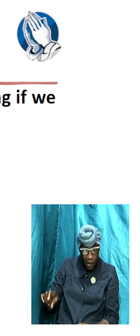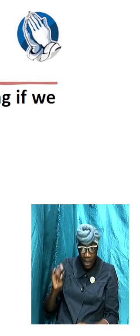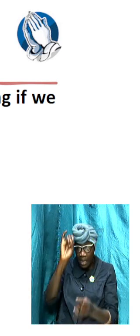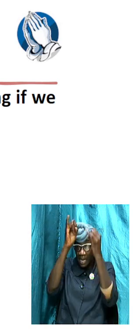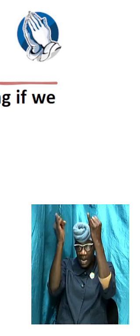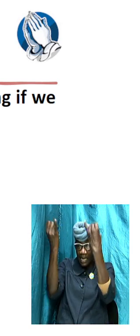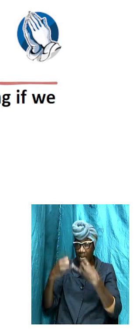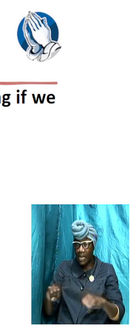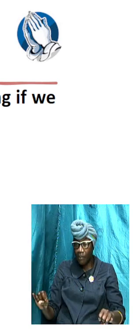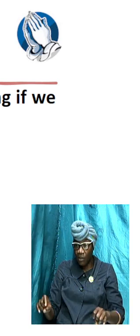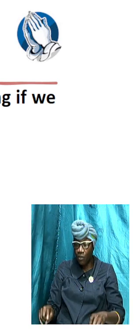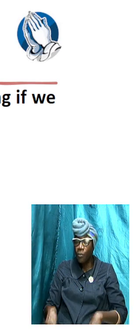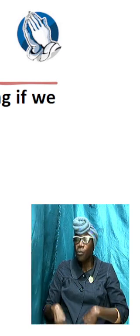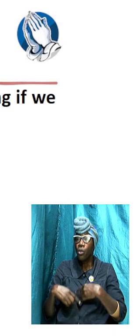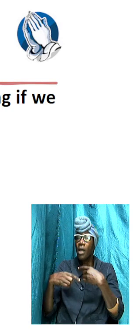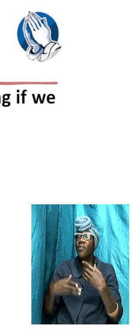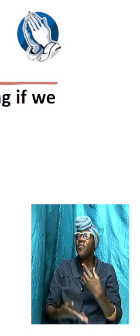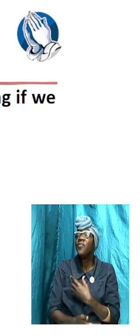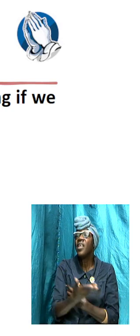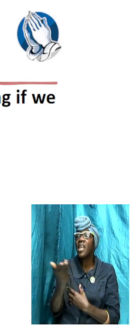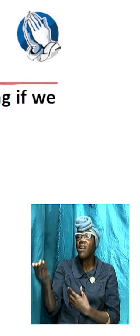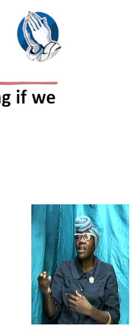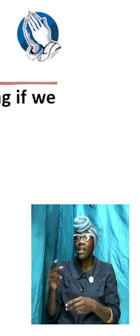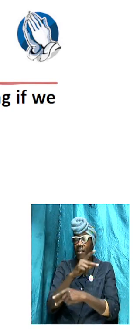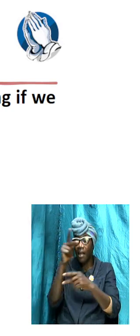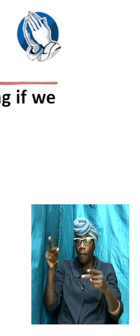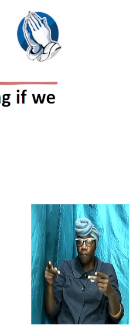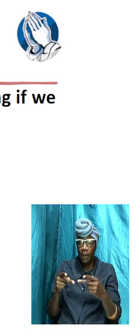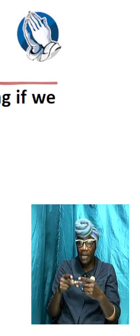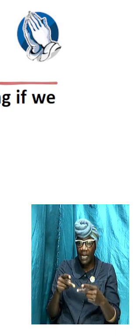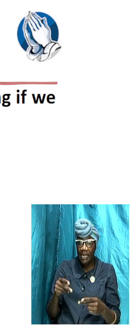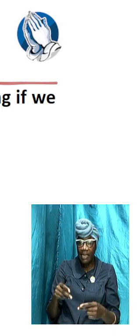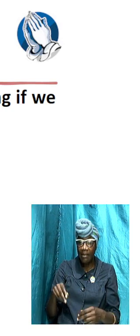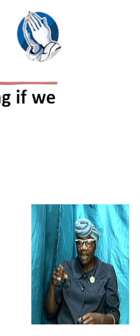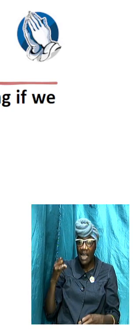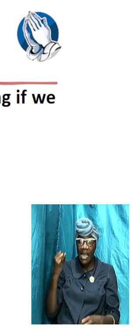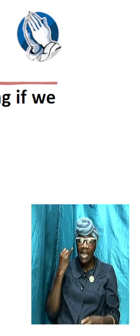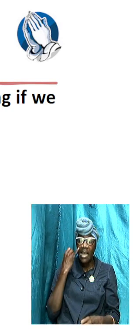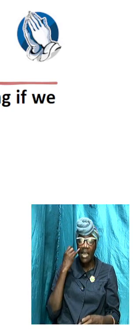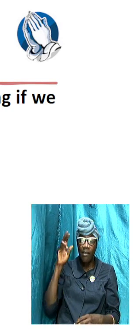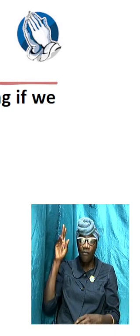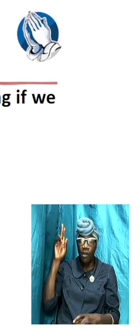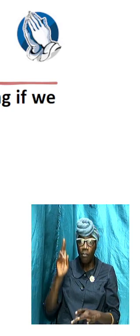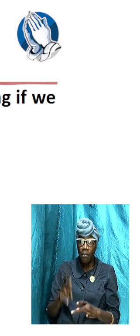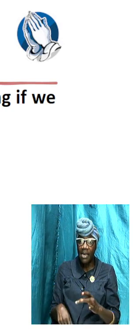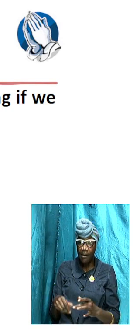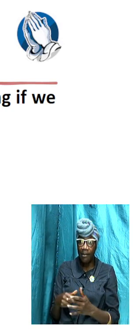amen, where there's going to be, or there's a place where you, if you miss